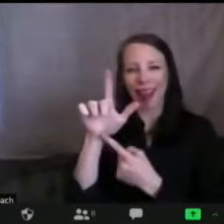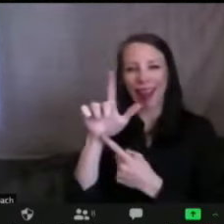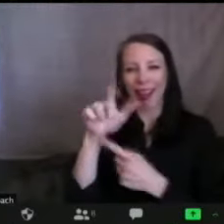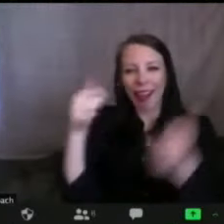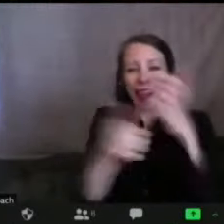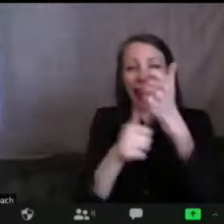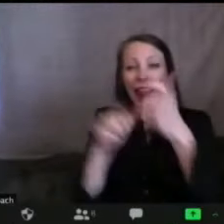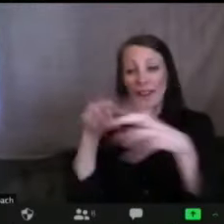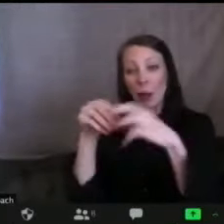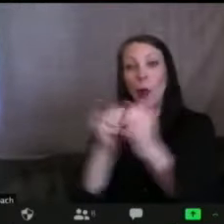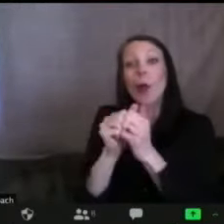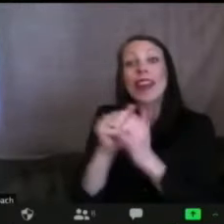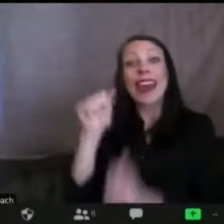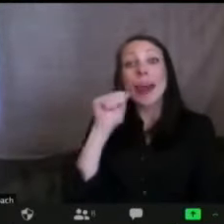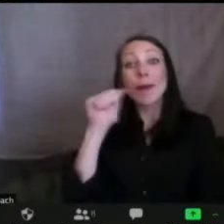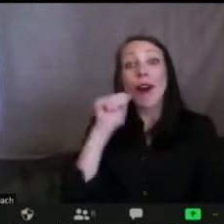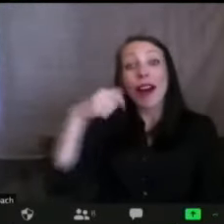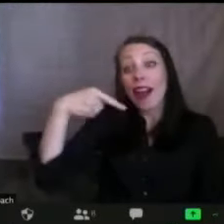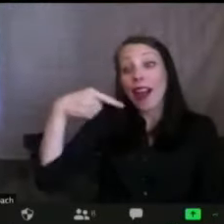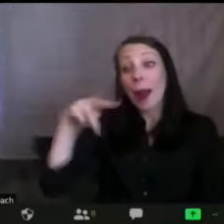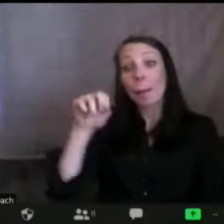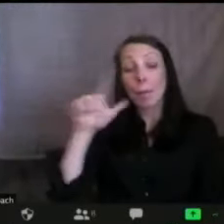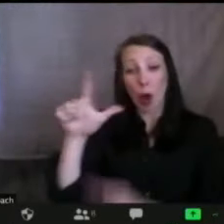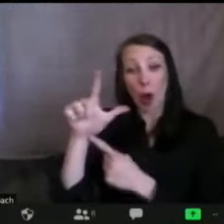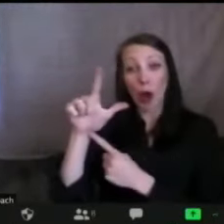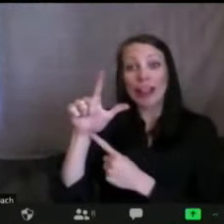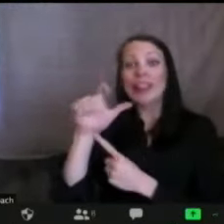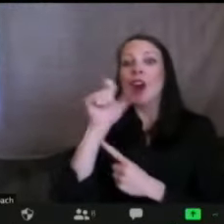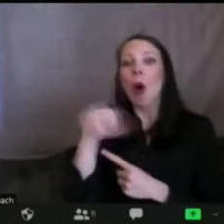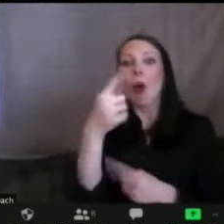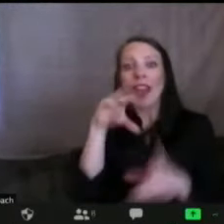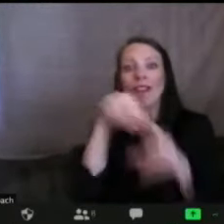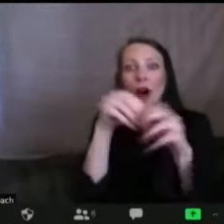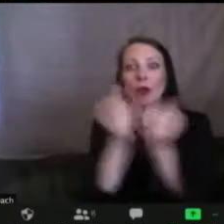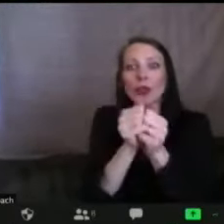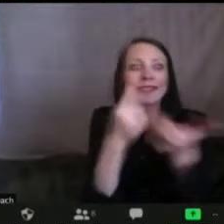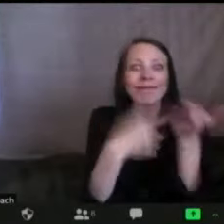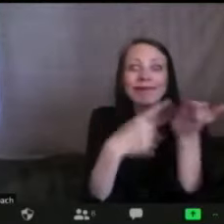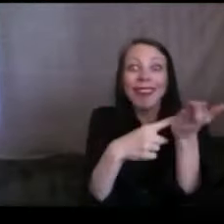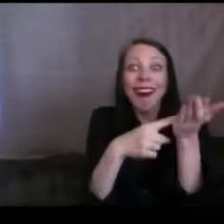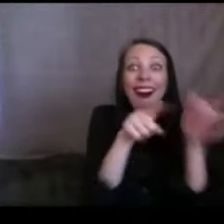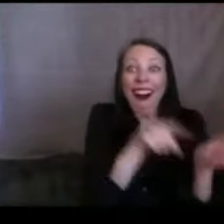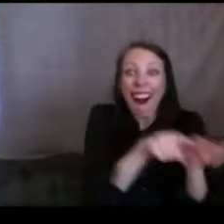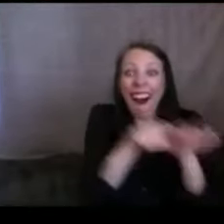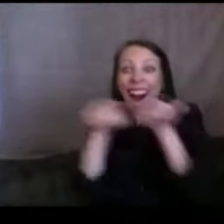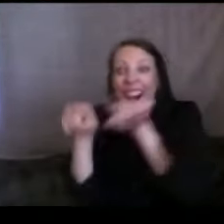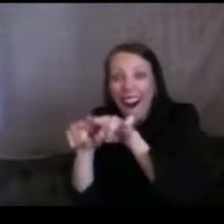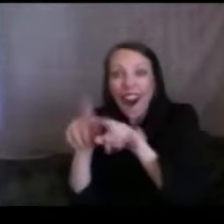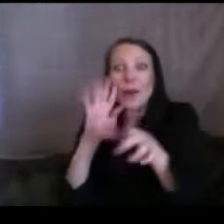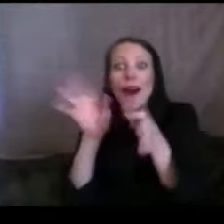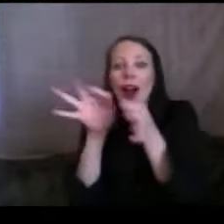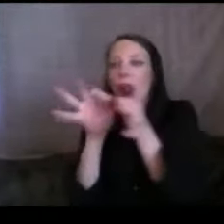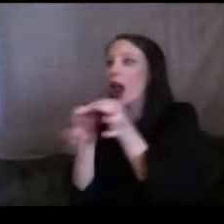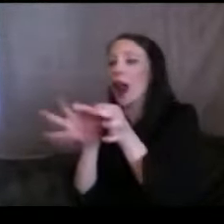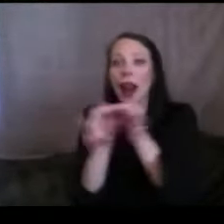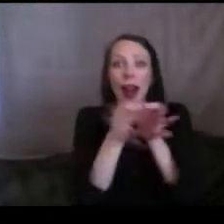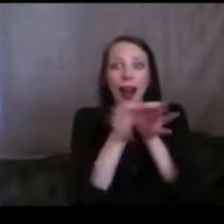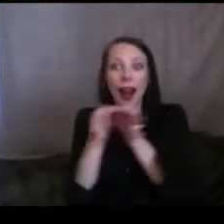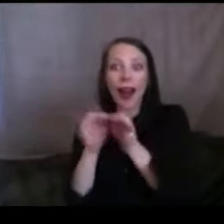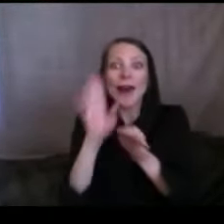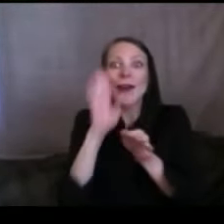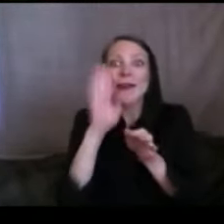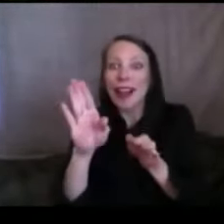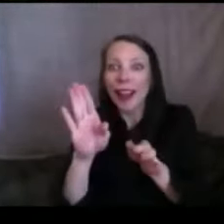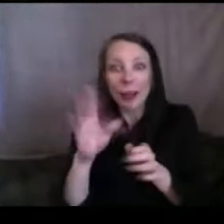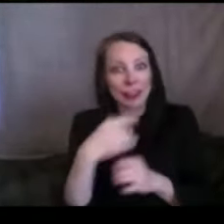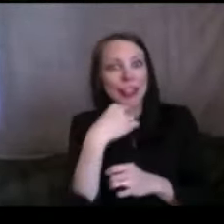April Kanzenbach, who will not only be one of our panelists, she's also helping us interpret sign language during the discussion. And let me tell